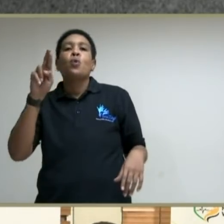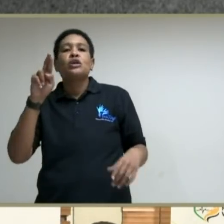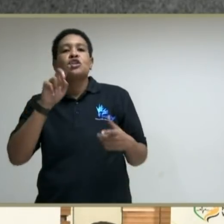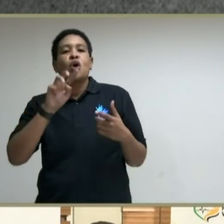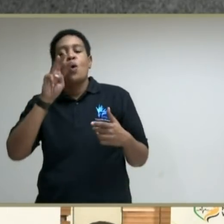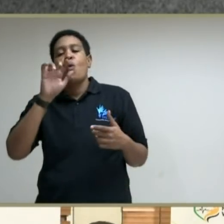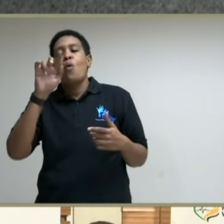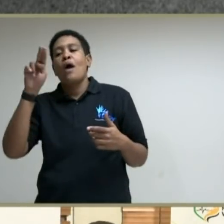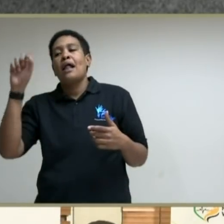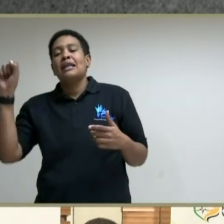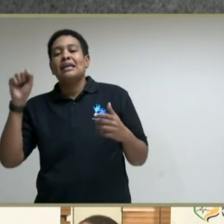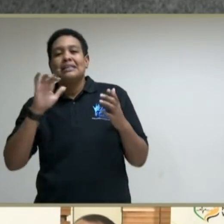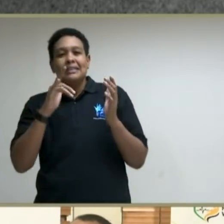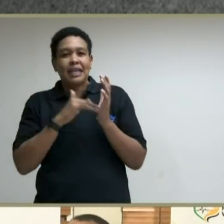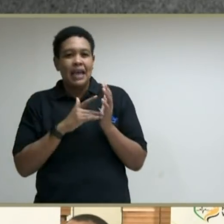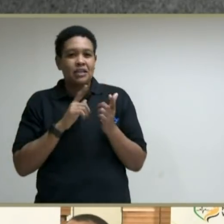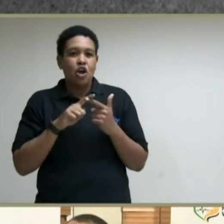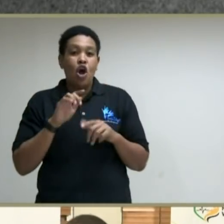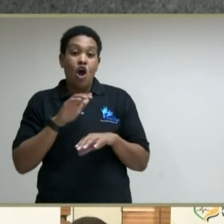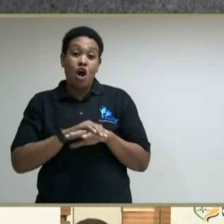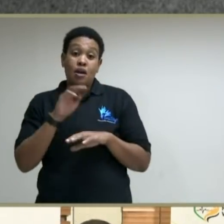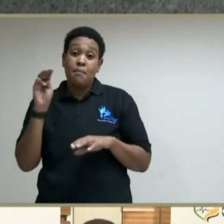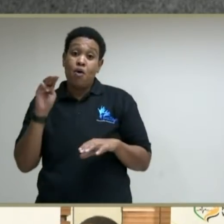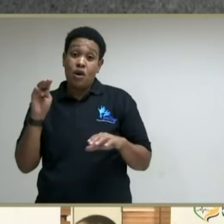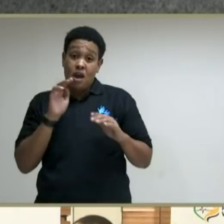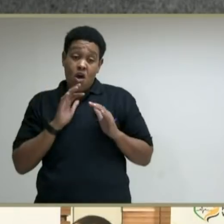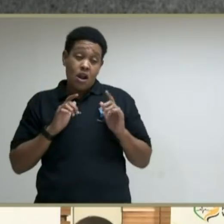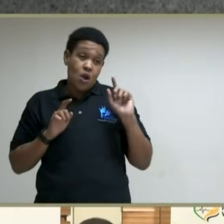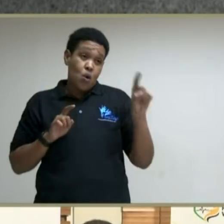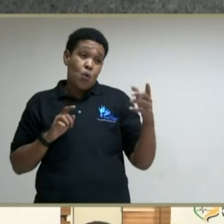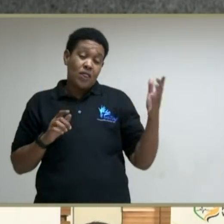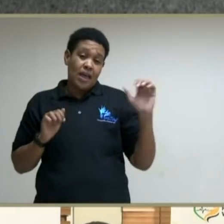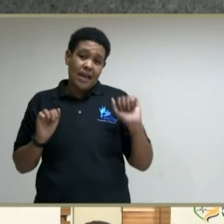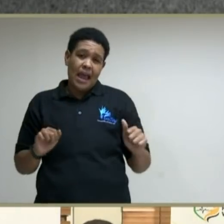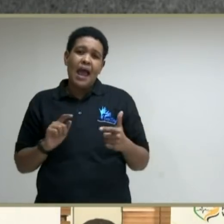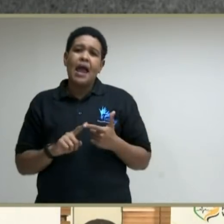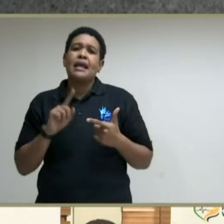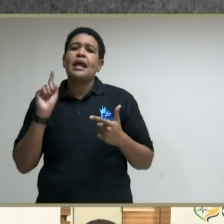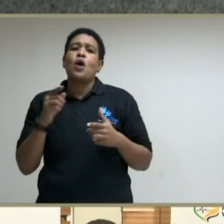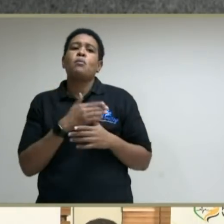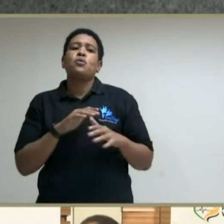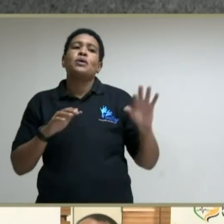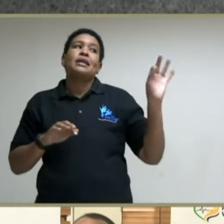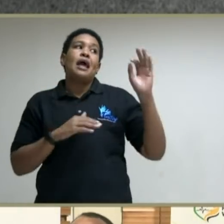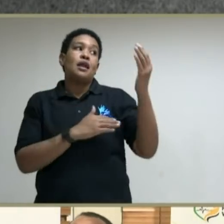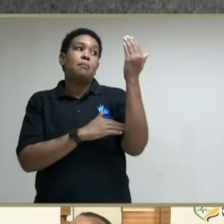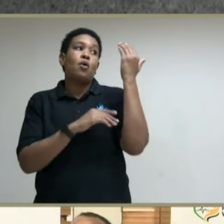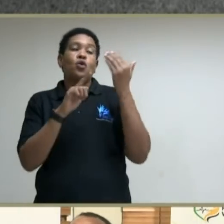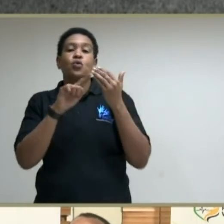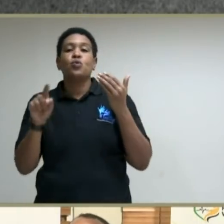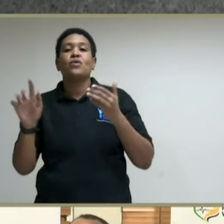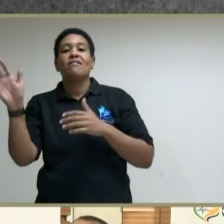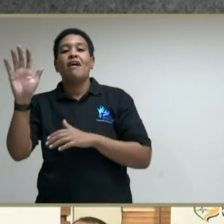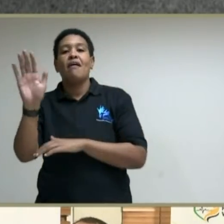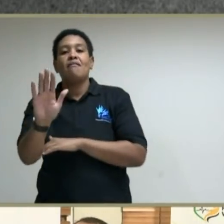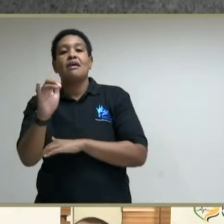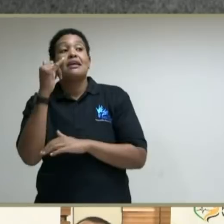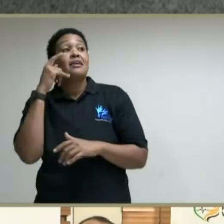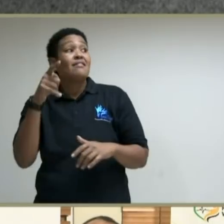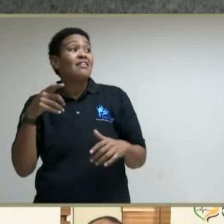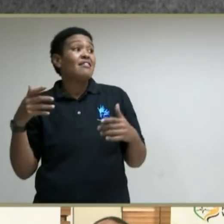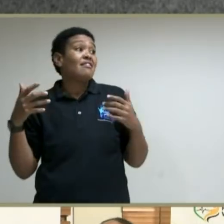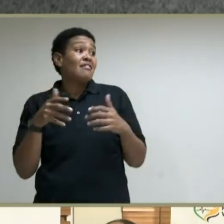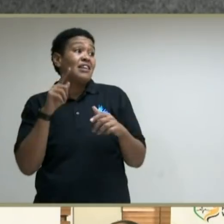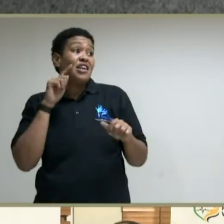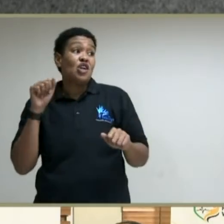Center on Monday, which is a holiday. You can go between 9 a.m. and 5 p.m. If you're intimidated